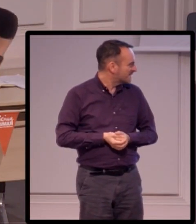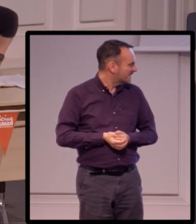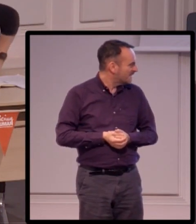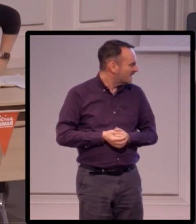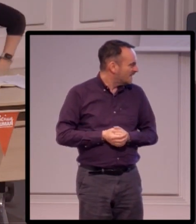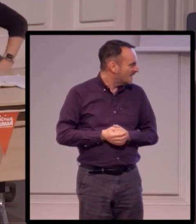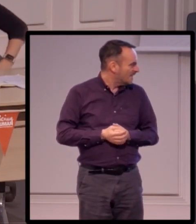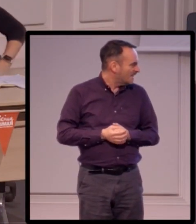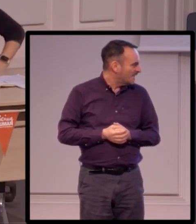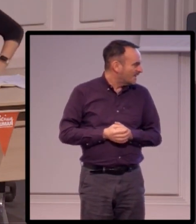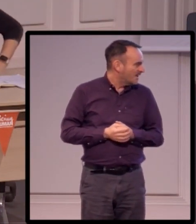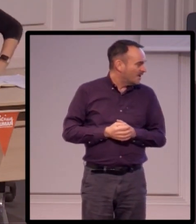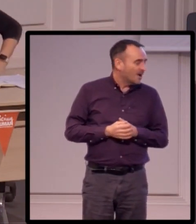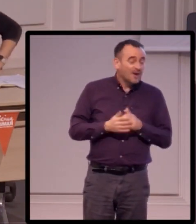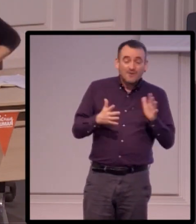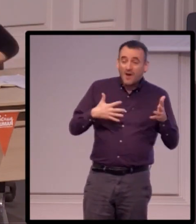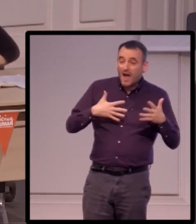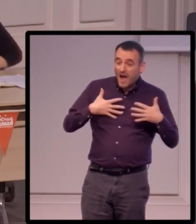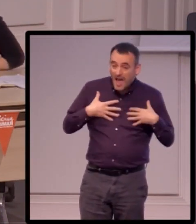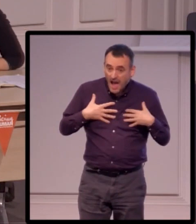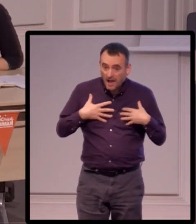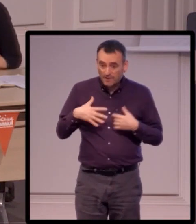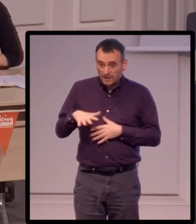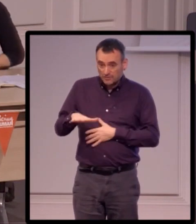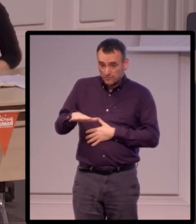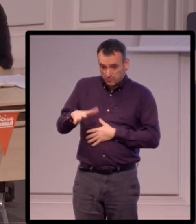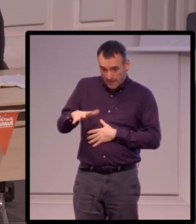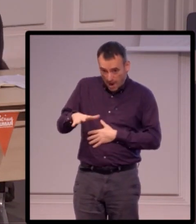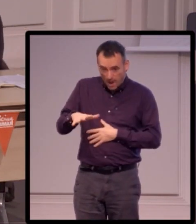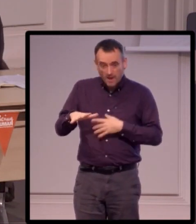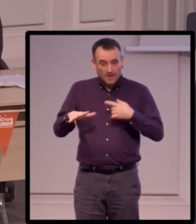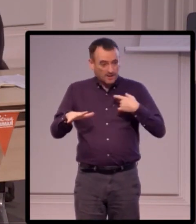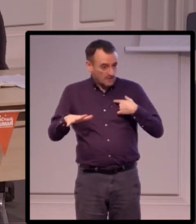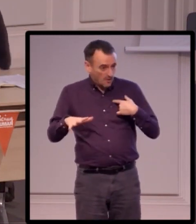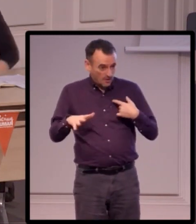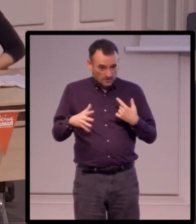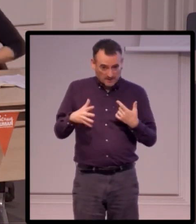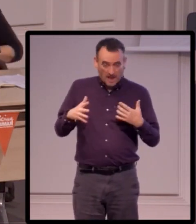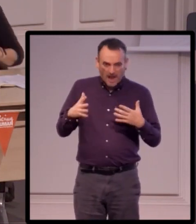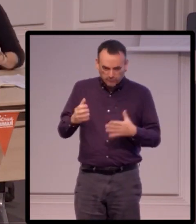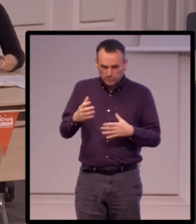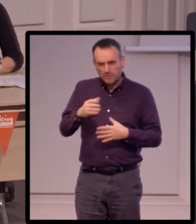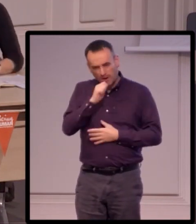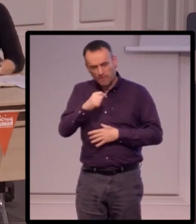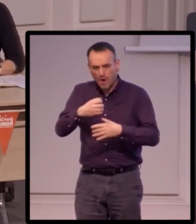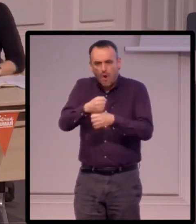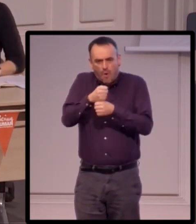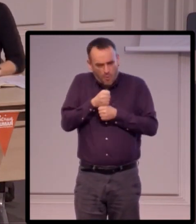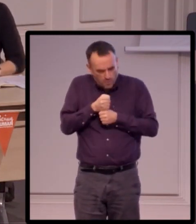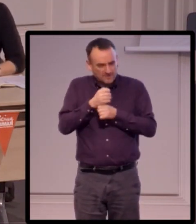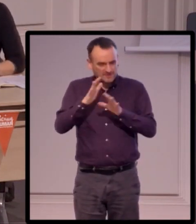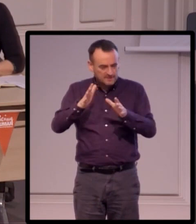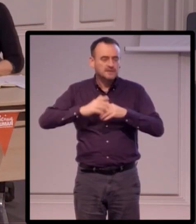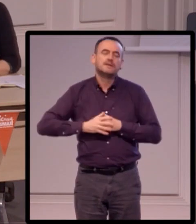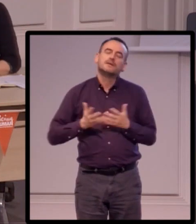Okay, so I've actually got a tremor, so then it makes it look like I'm about to perform a song, so I have to hold it, otherwise the mic goes somewhere different. I think for me,